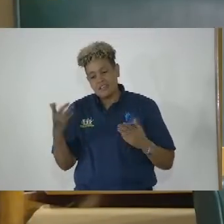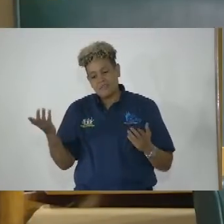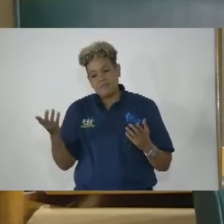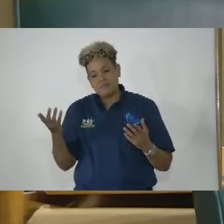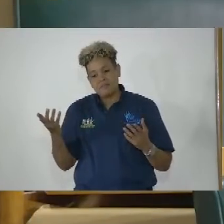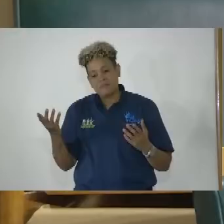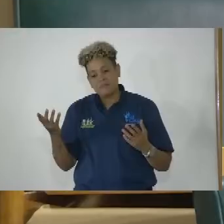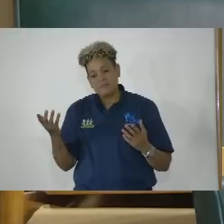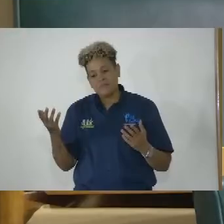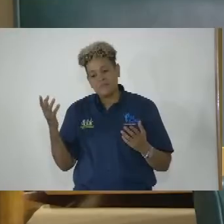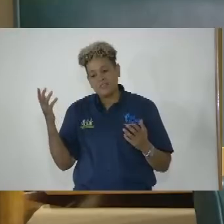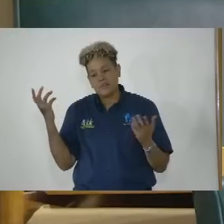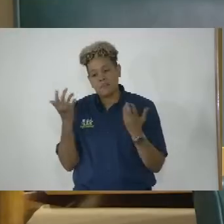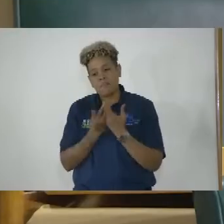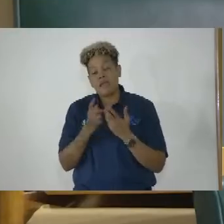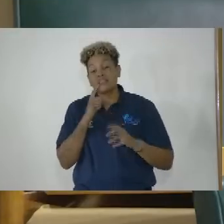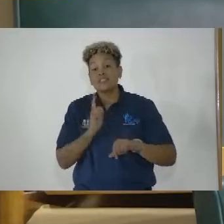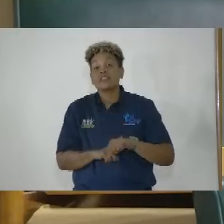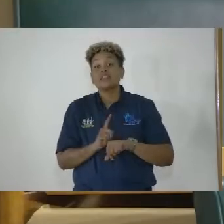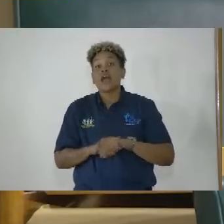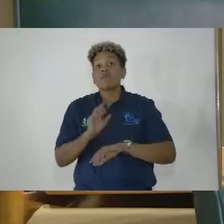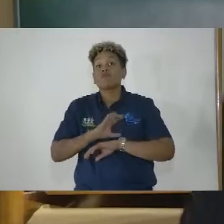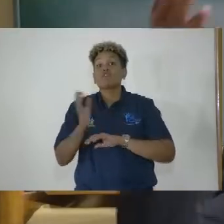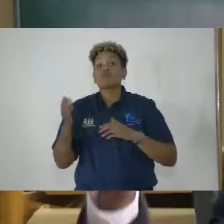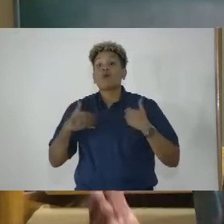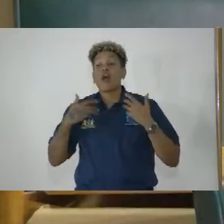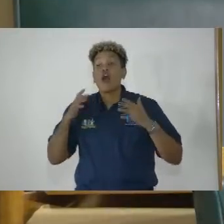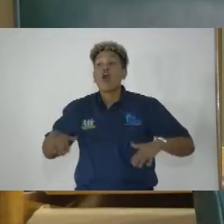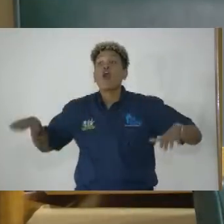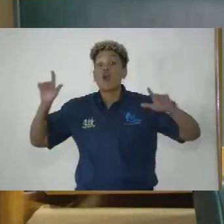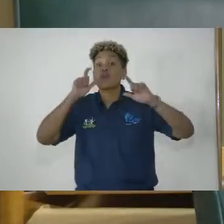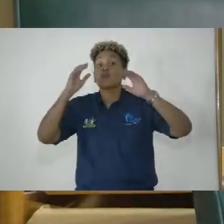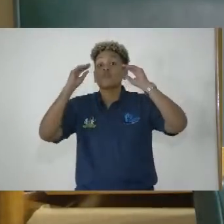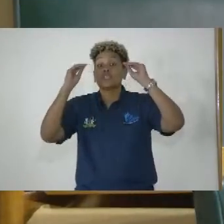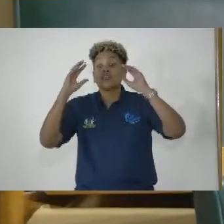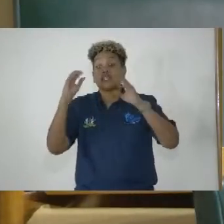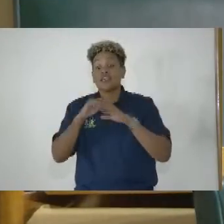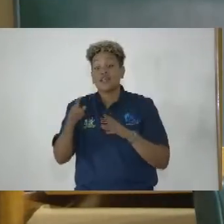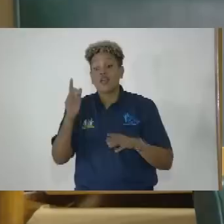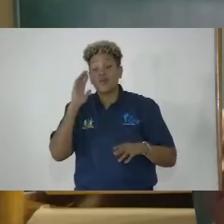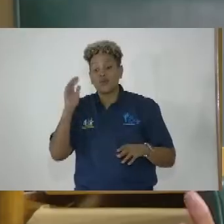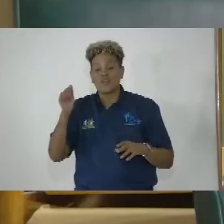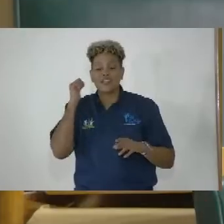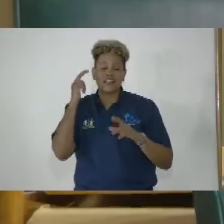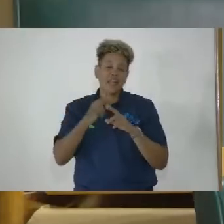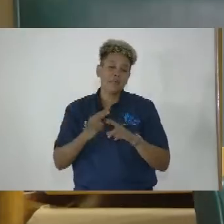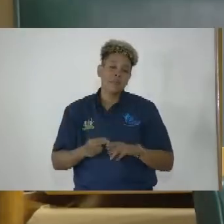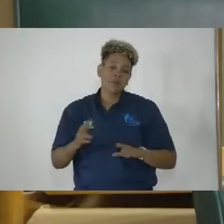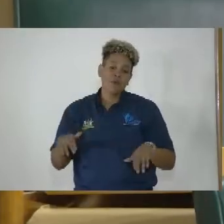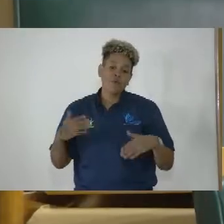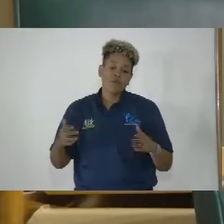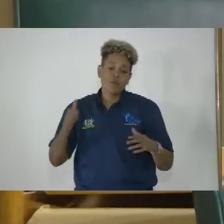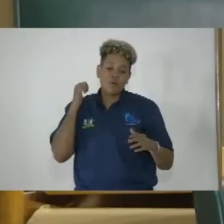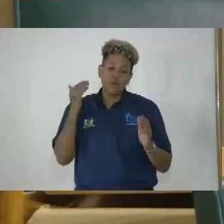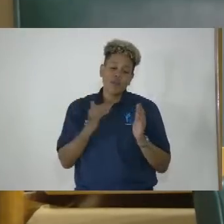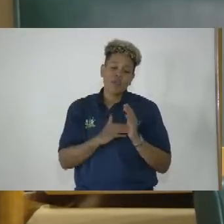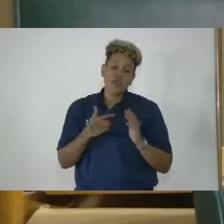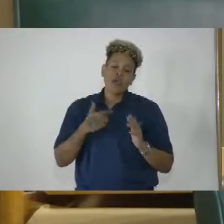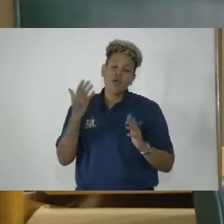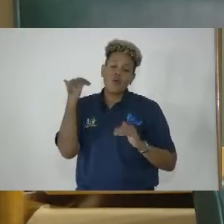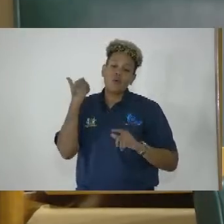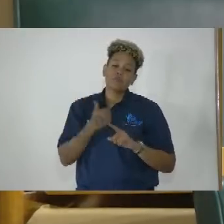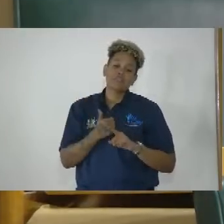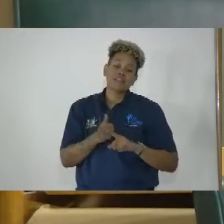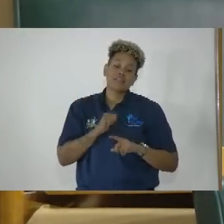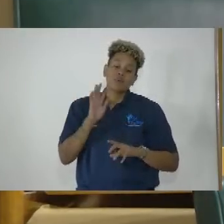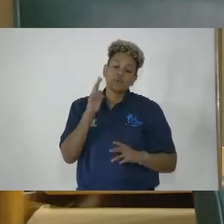the compliments of the season to all those who she included, and I will not repeat again. I had hoped that I would